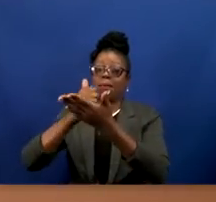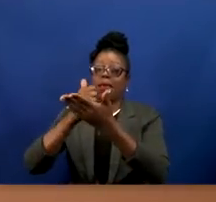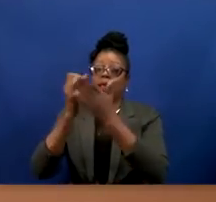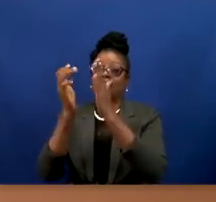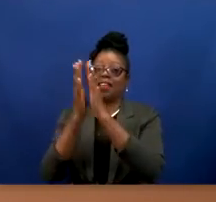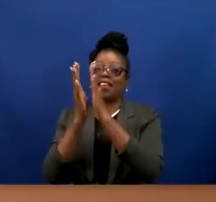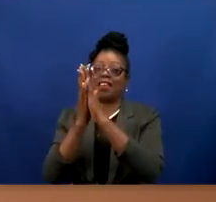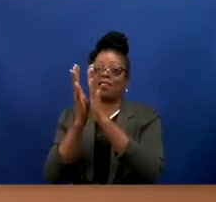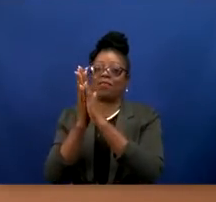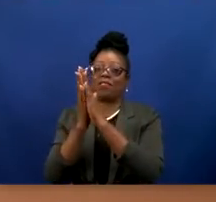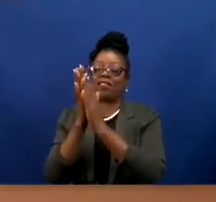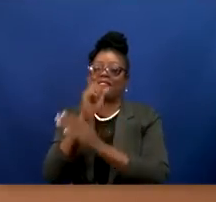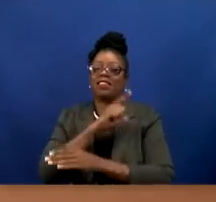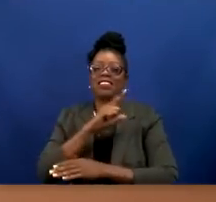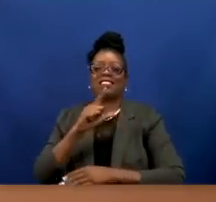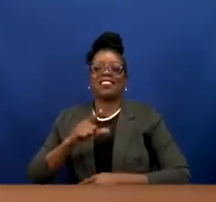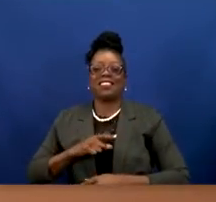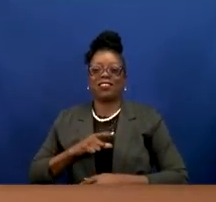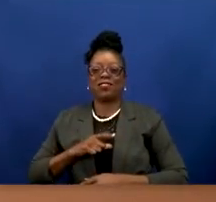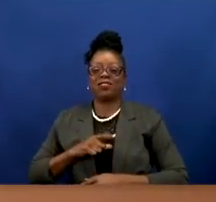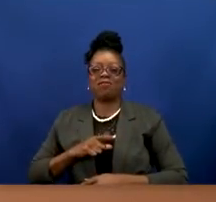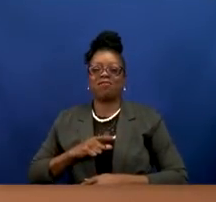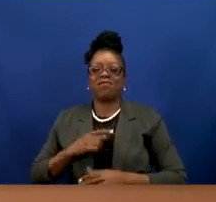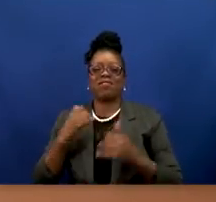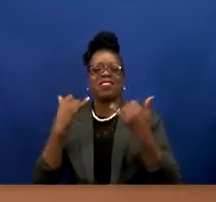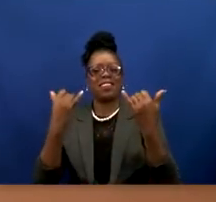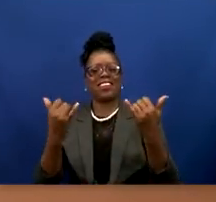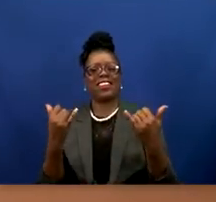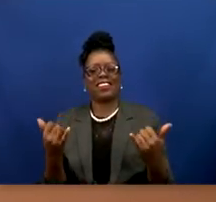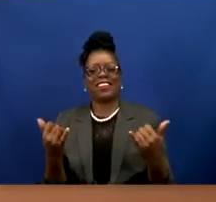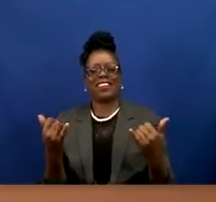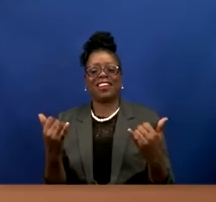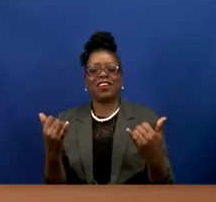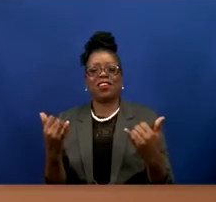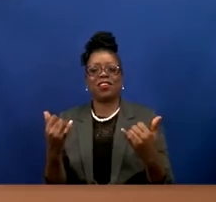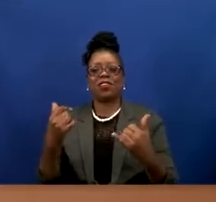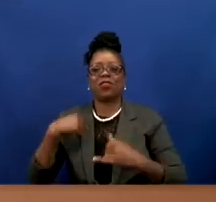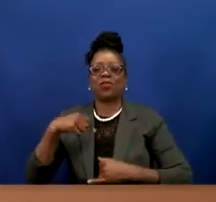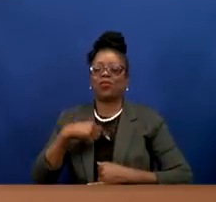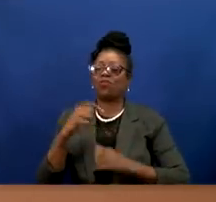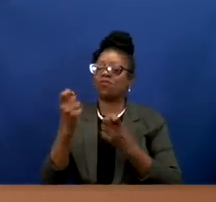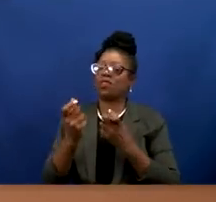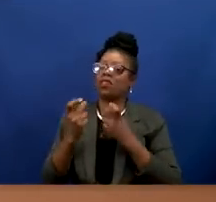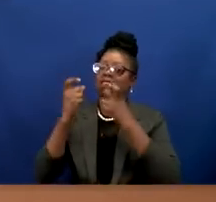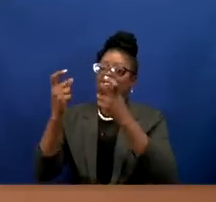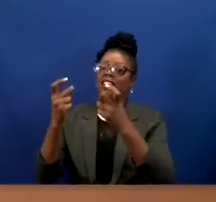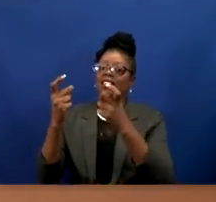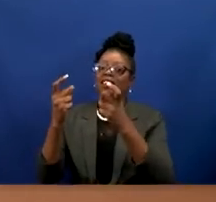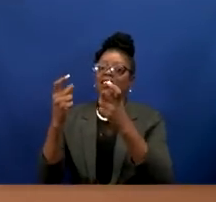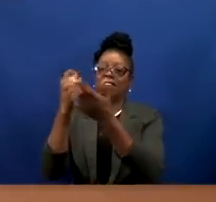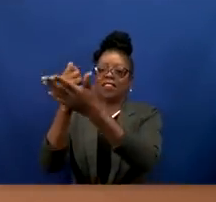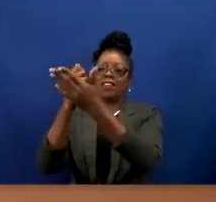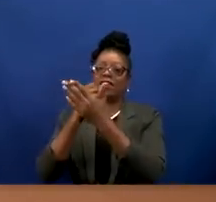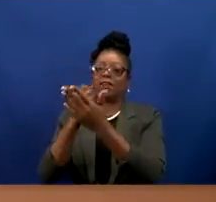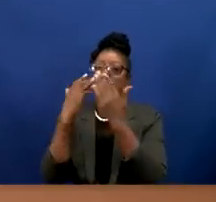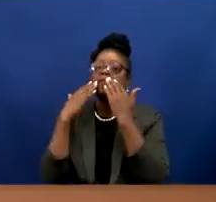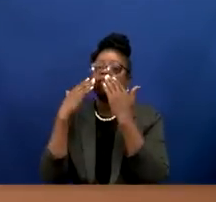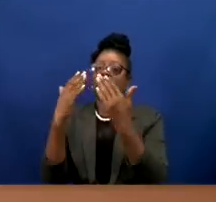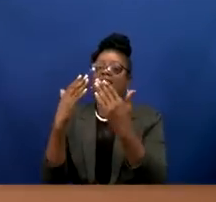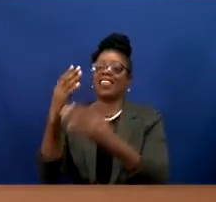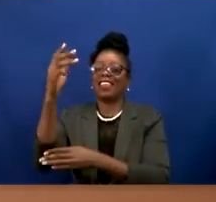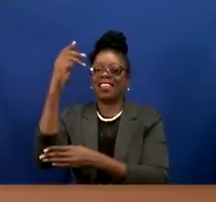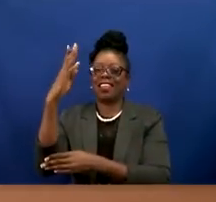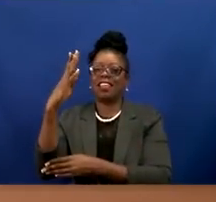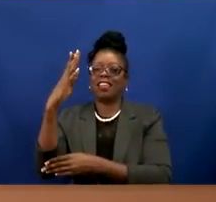Lord. Listen, as we give, I want you to help me thank God for our staff, our team that makes the Lord's house look so